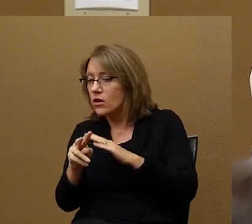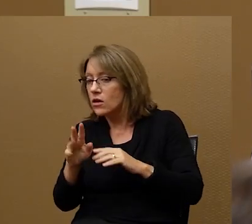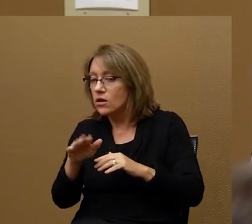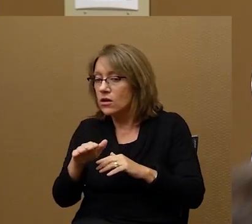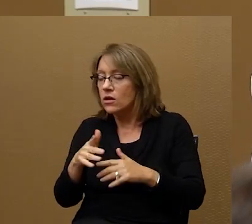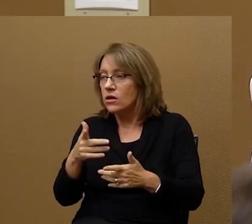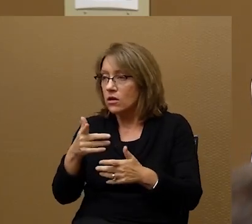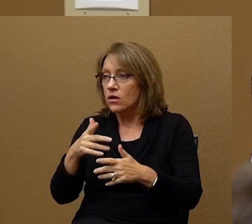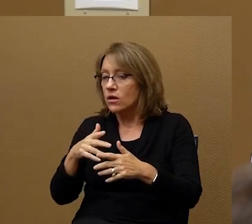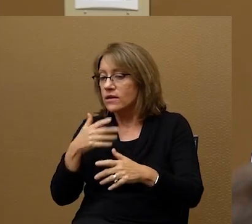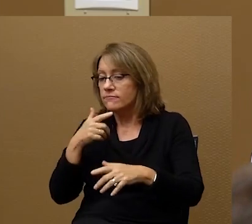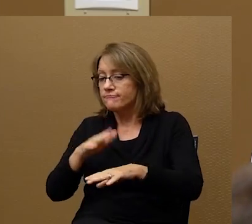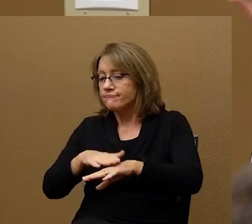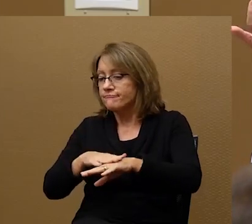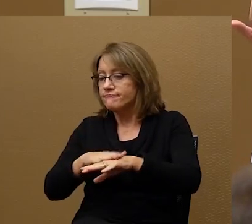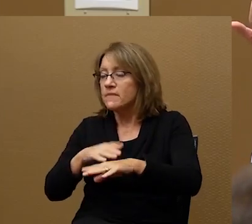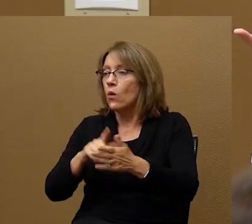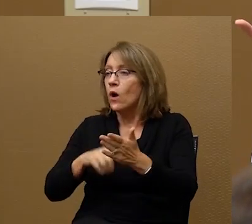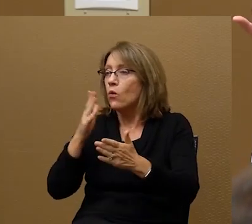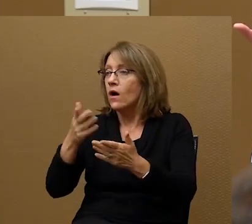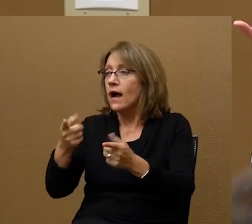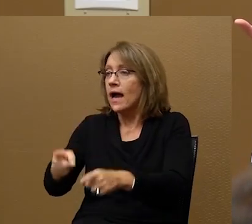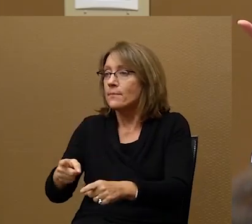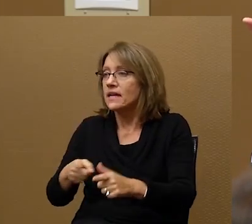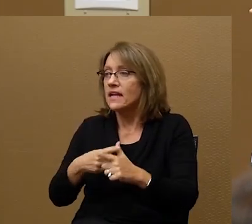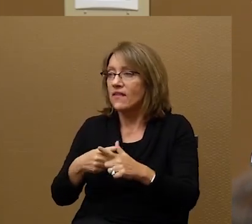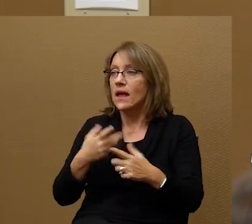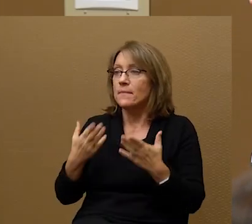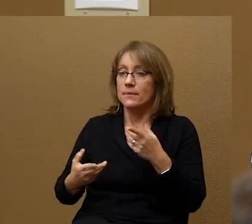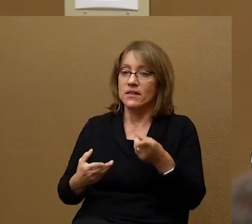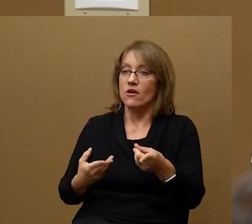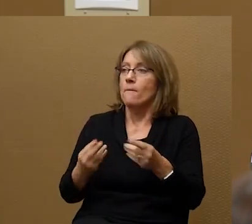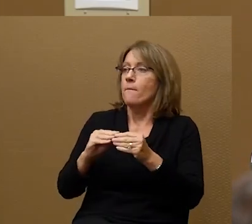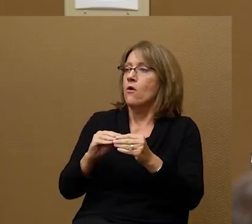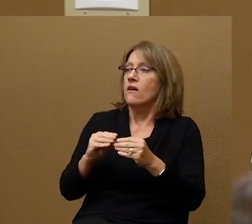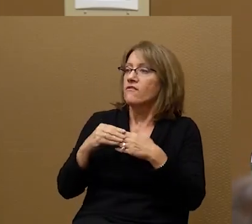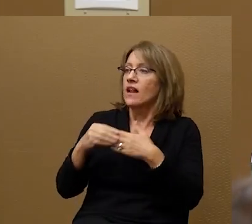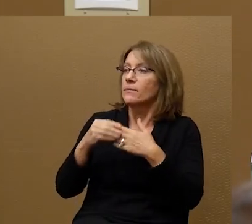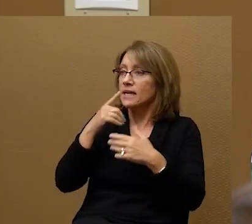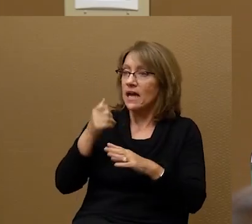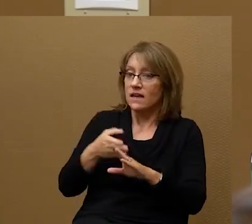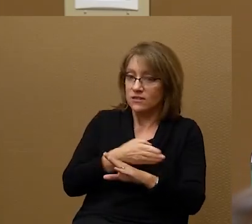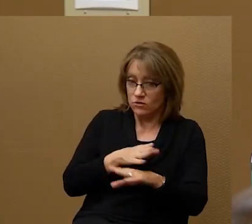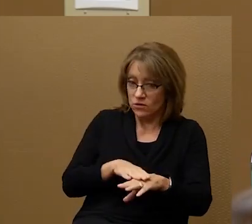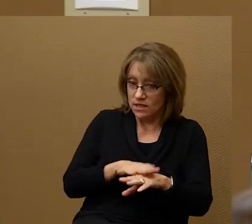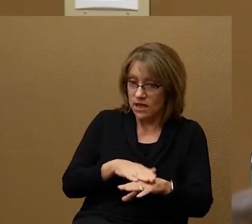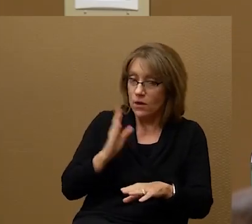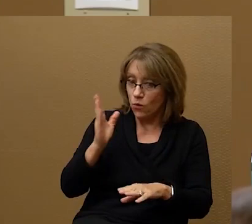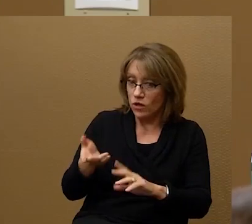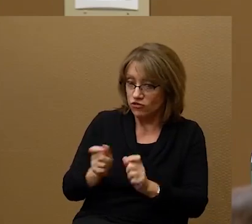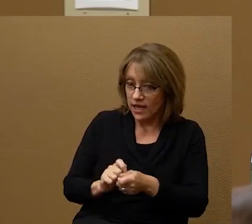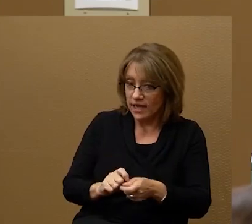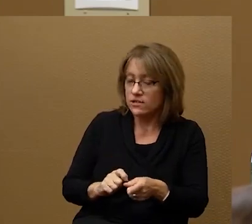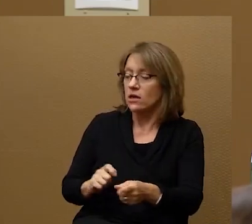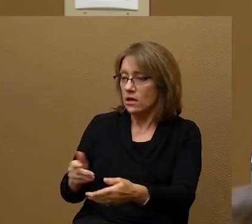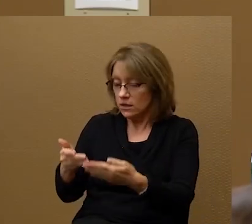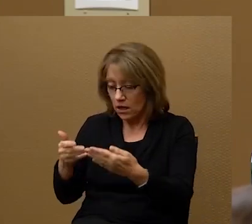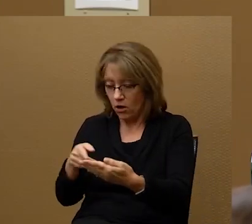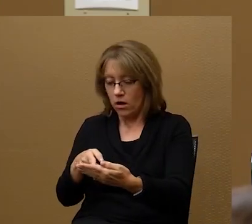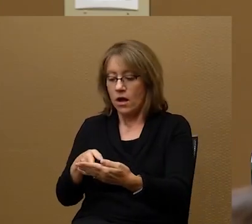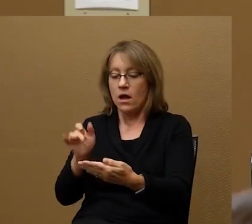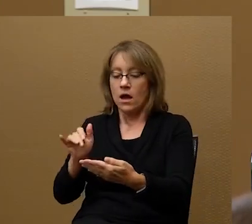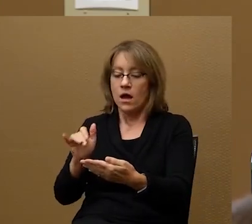what is going to happen, and then they might tend to be more flexible because they've been forewarned, they see it on their schedule, they know when the change is